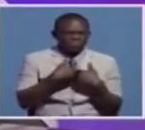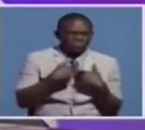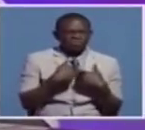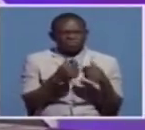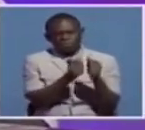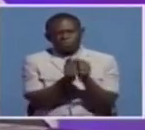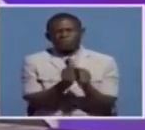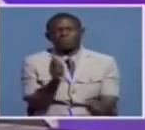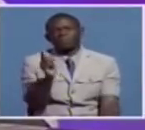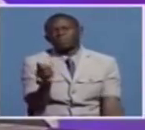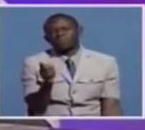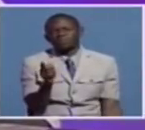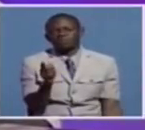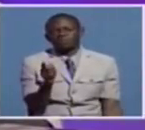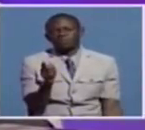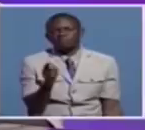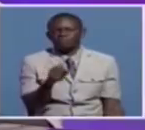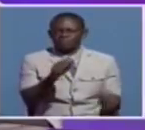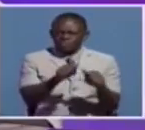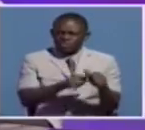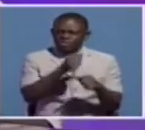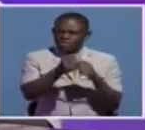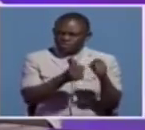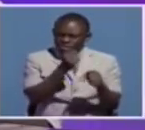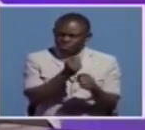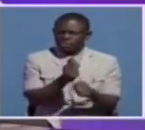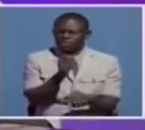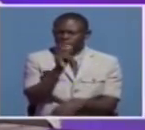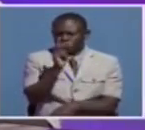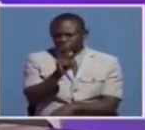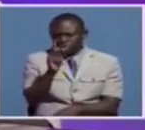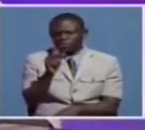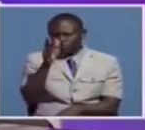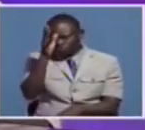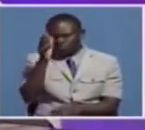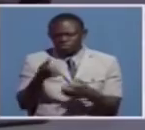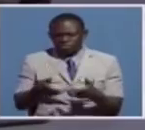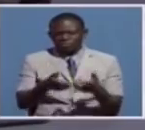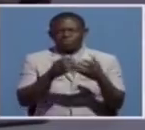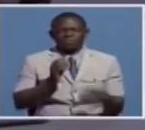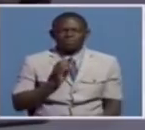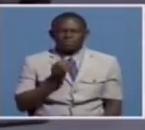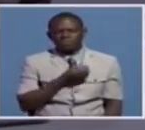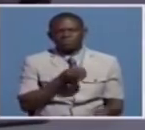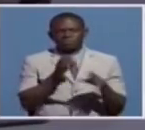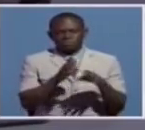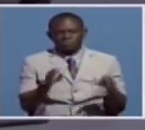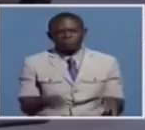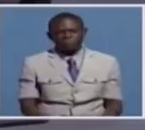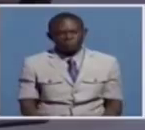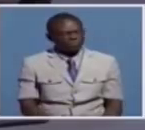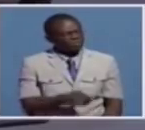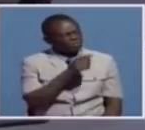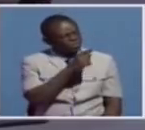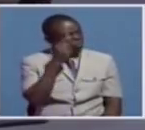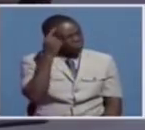bit. That was literally every year that happened. So do you think him being president robbed you of a father that should have been